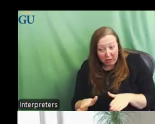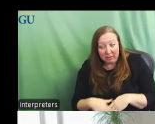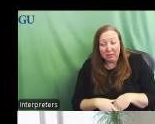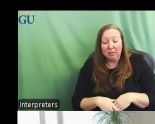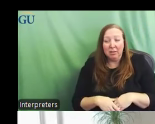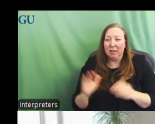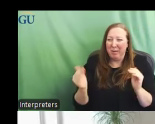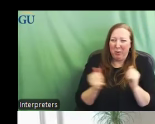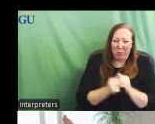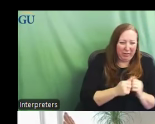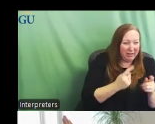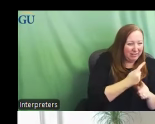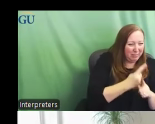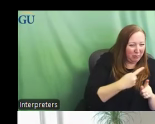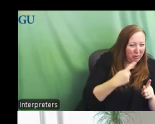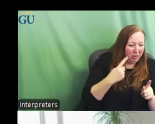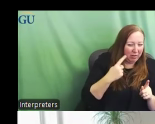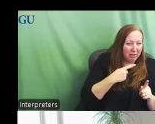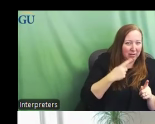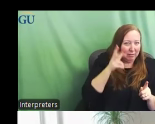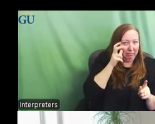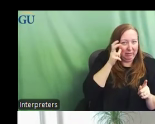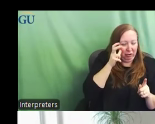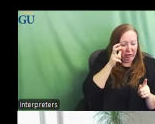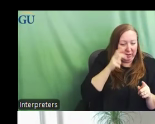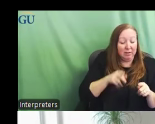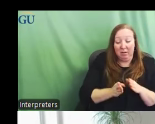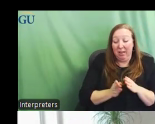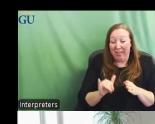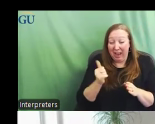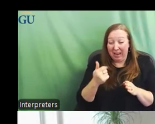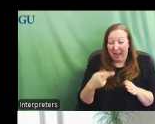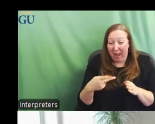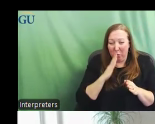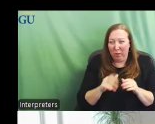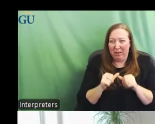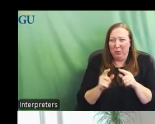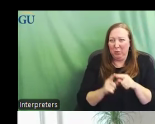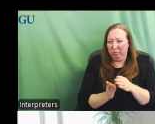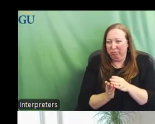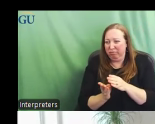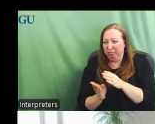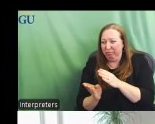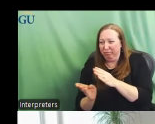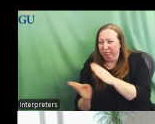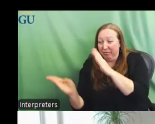hearing, that gap would grow over time as language becomes more complex, as they grow and as they